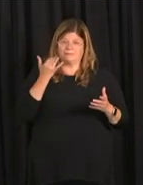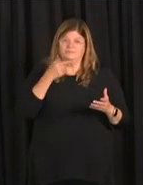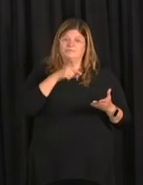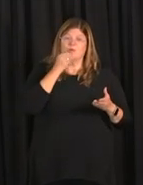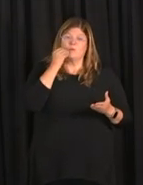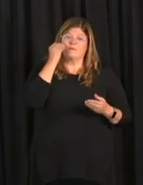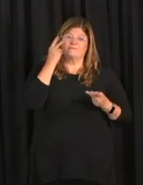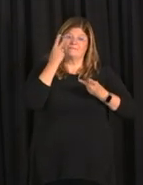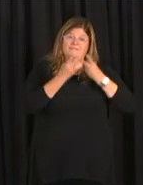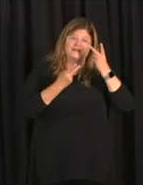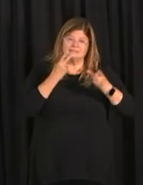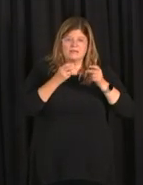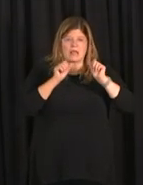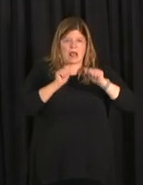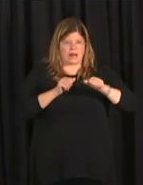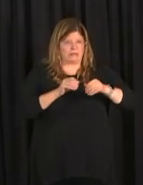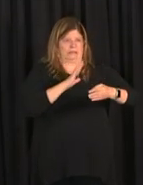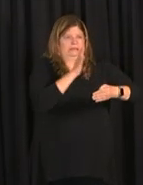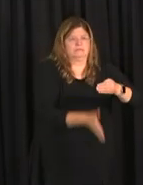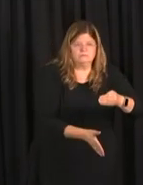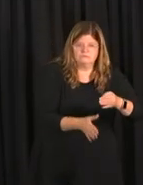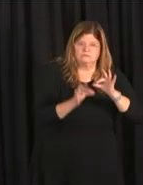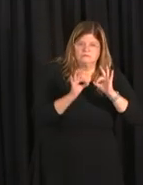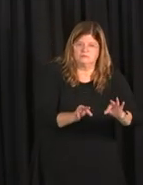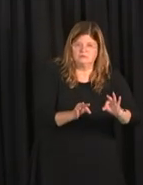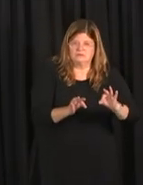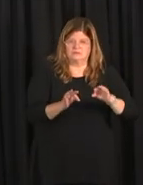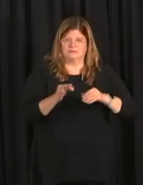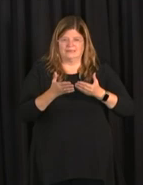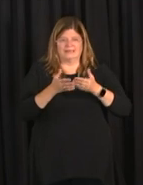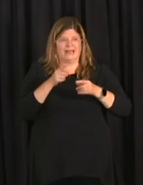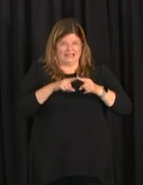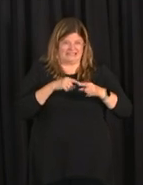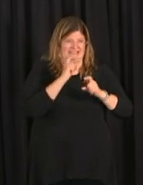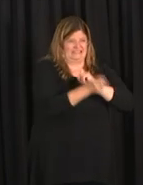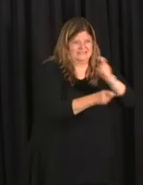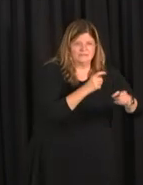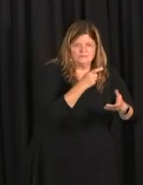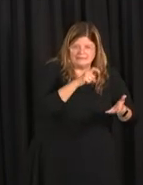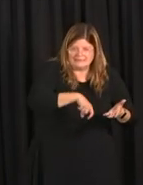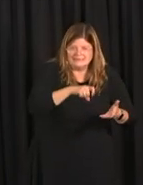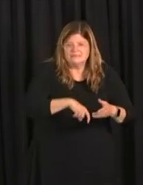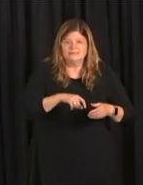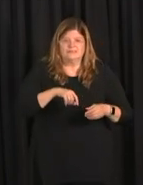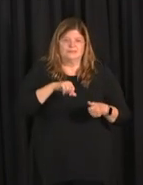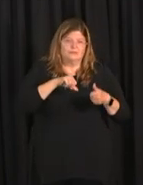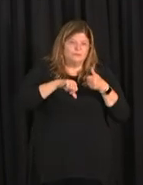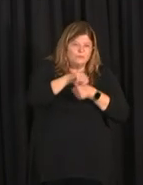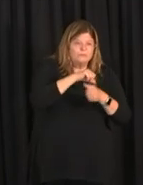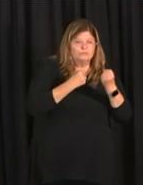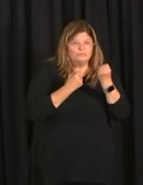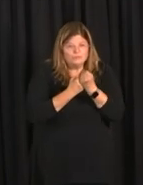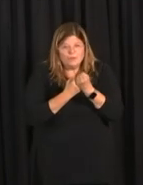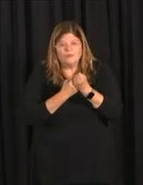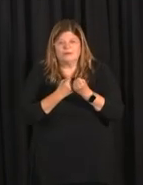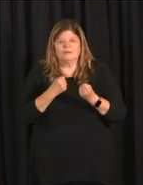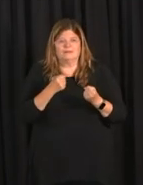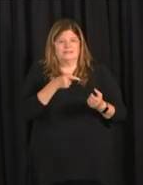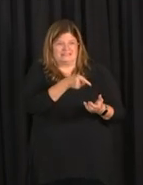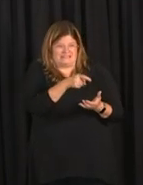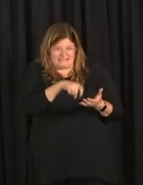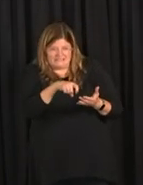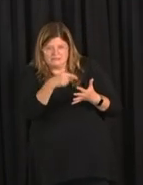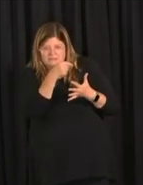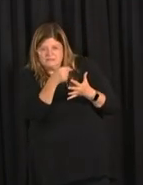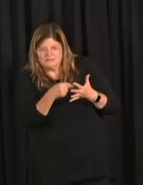visit, this case was able to complete a full interview and obtain necessary social support resources that they